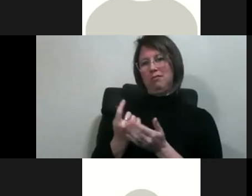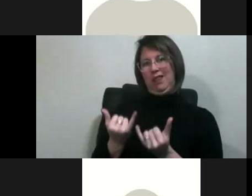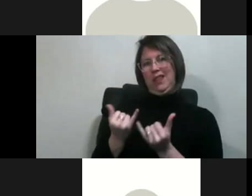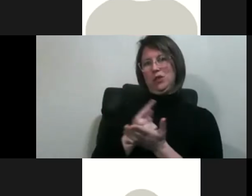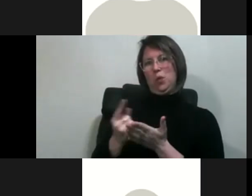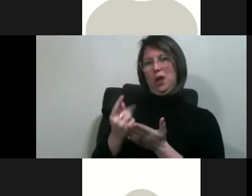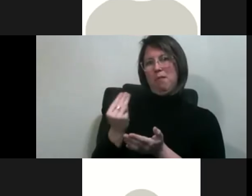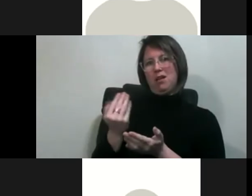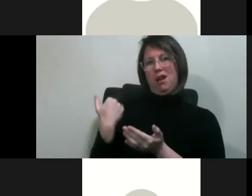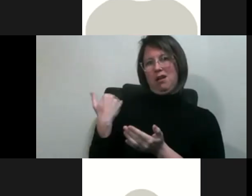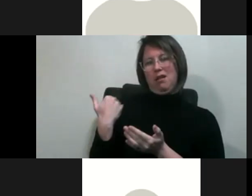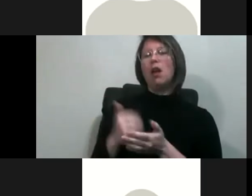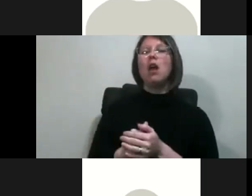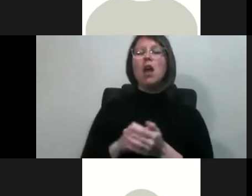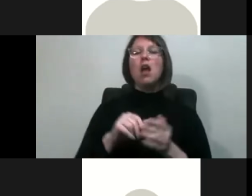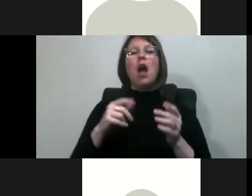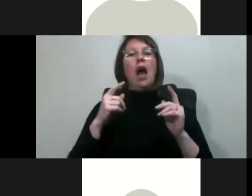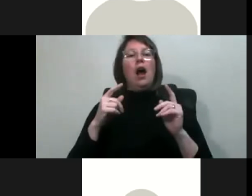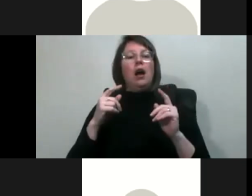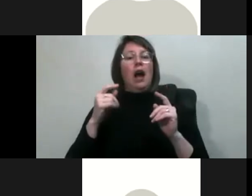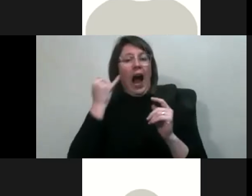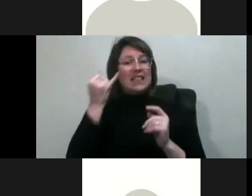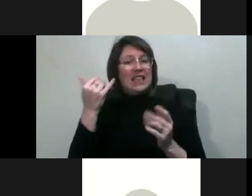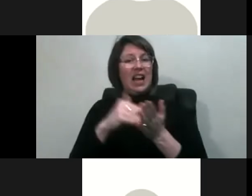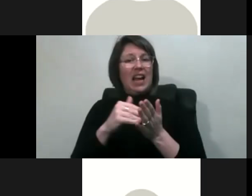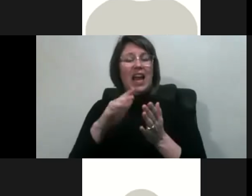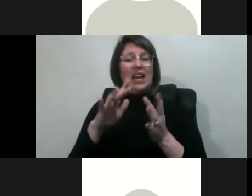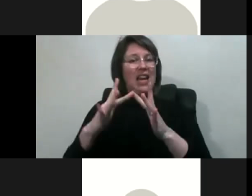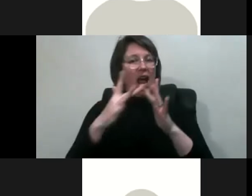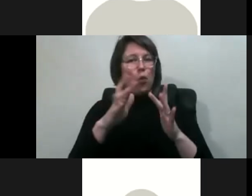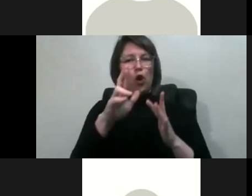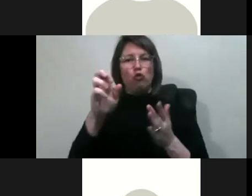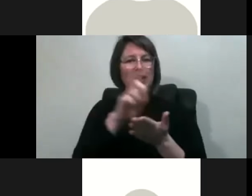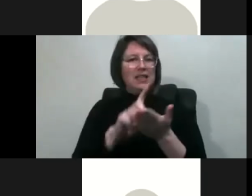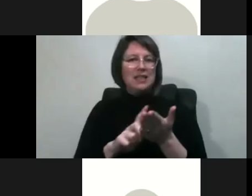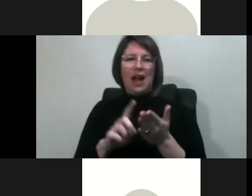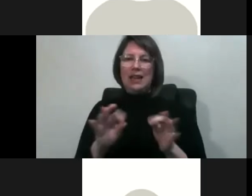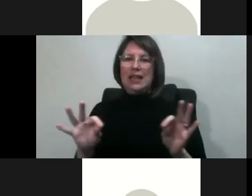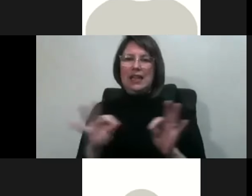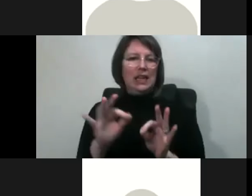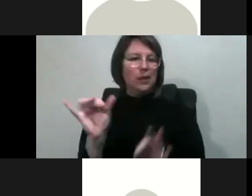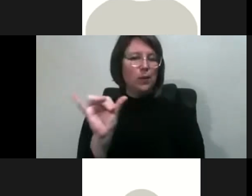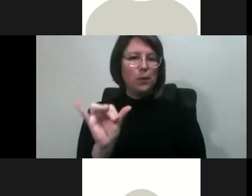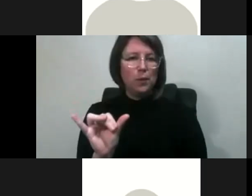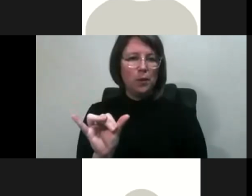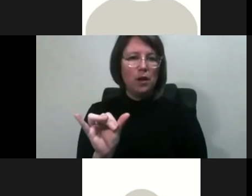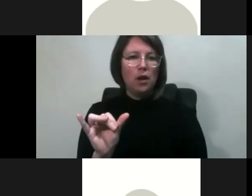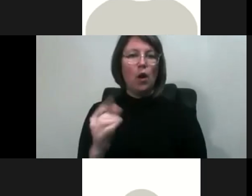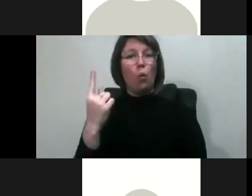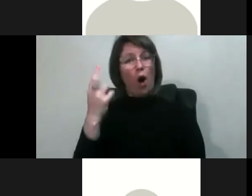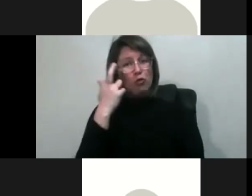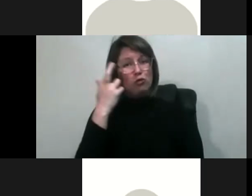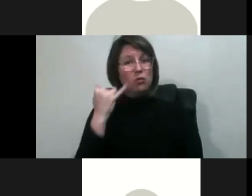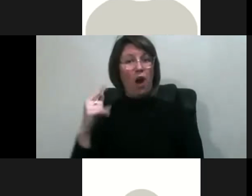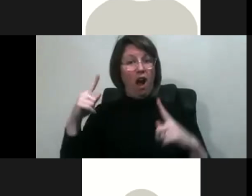And the idea too, again, that network redesign is a key element of that too, that knowing that why one of the reasons it's complicated